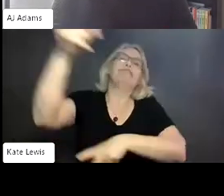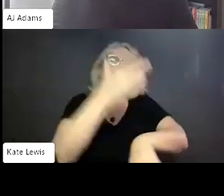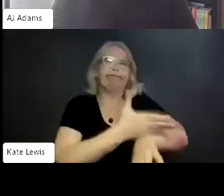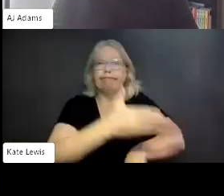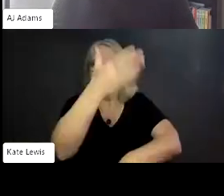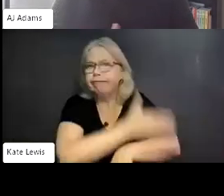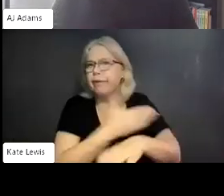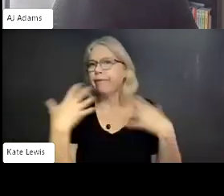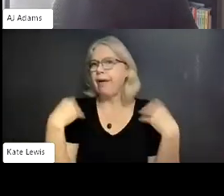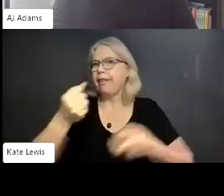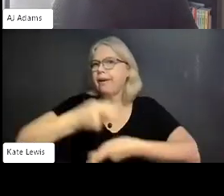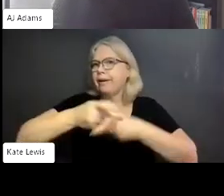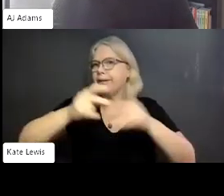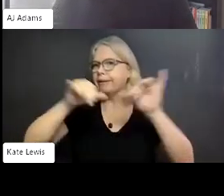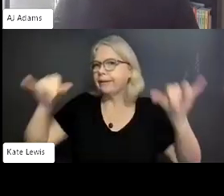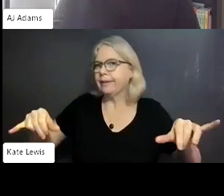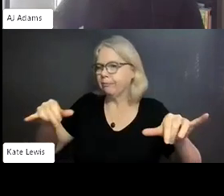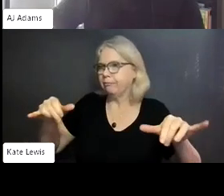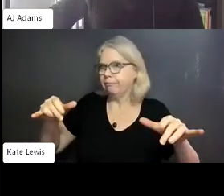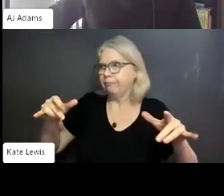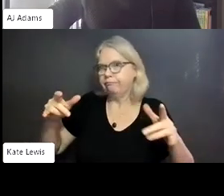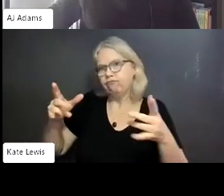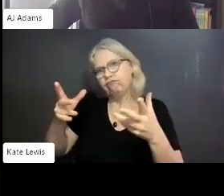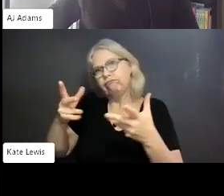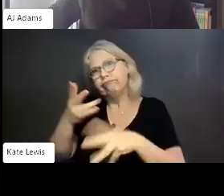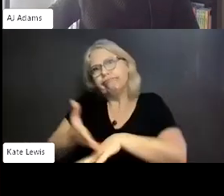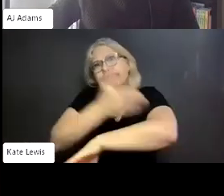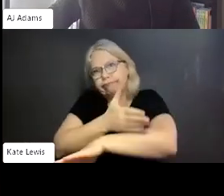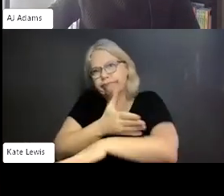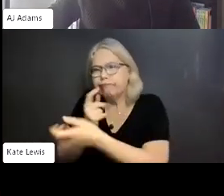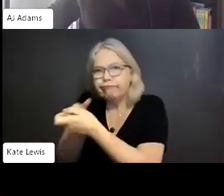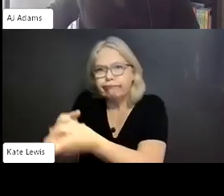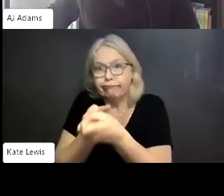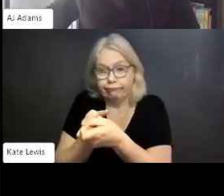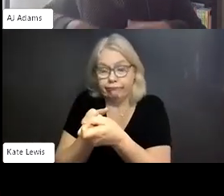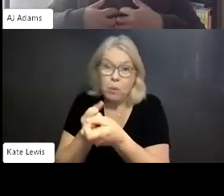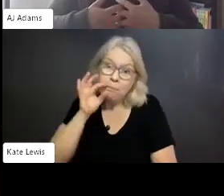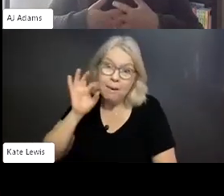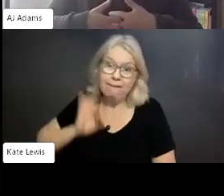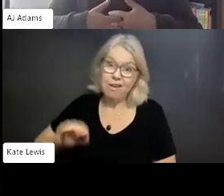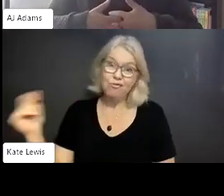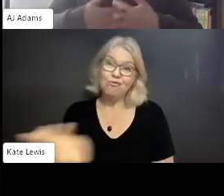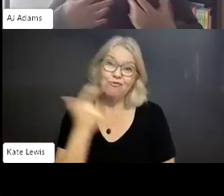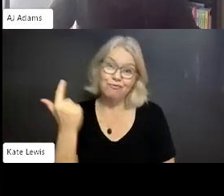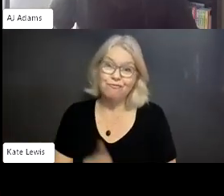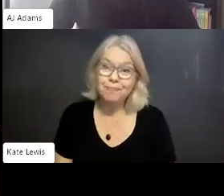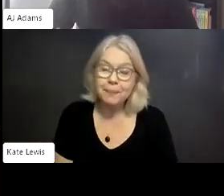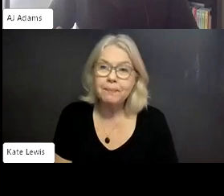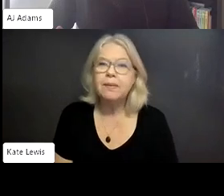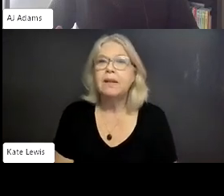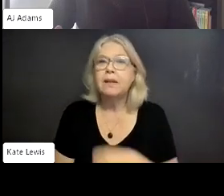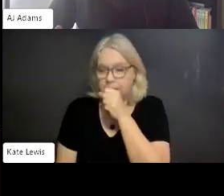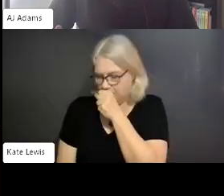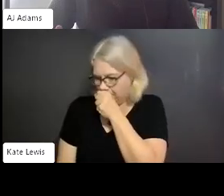for everyone, not just 2S LGBTI people, but everyone as a whole. So I'm going to play the short film